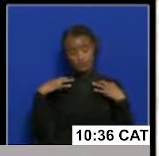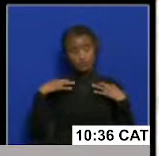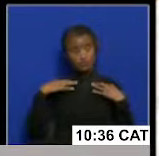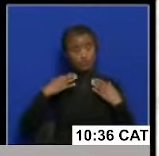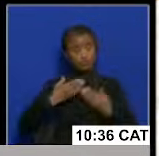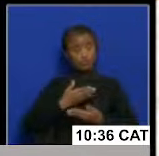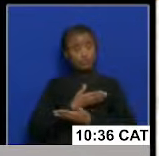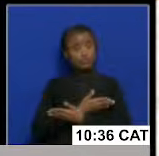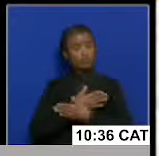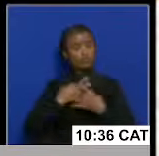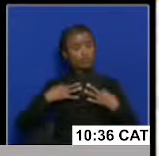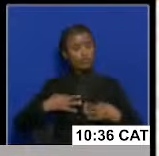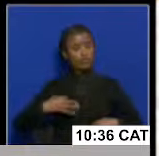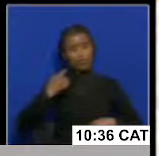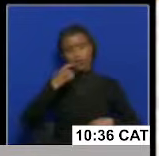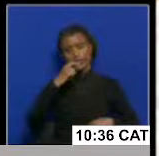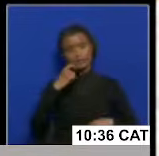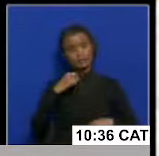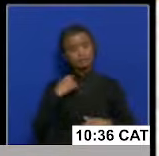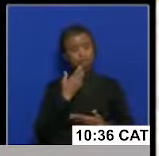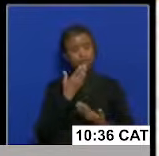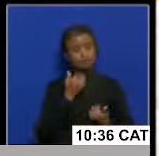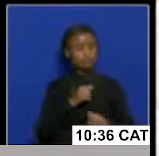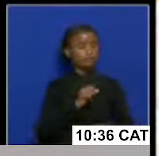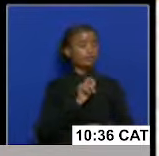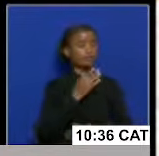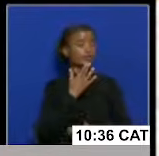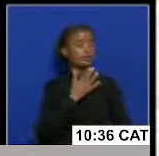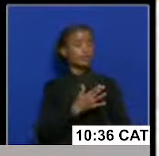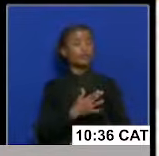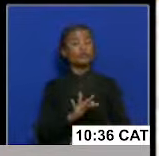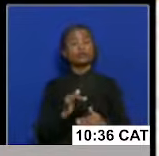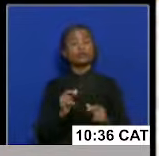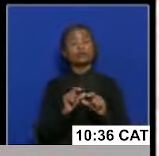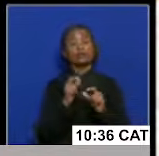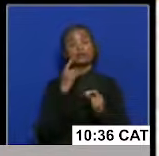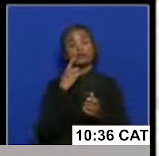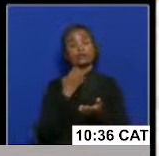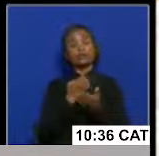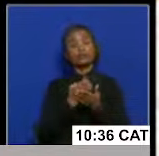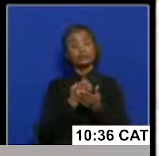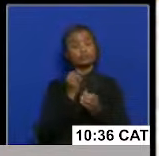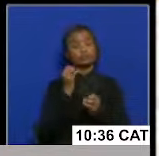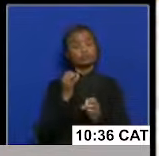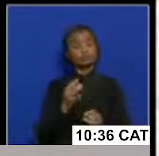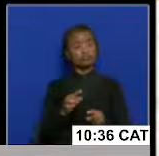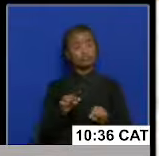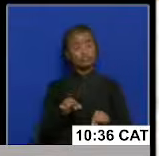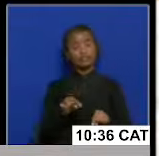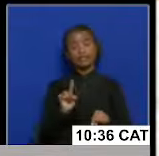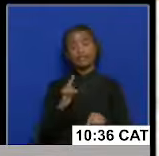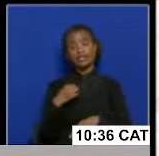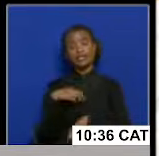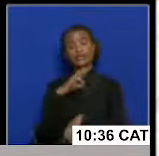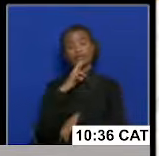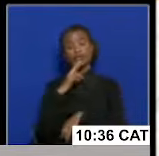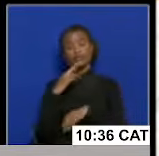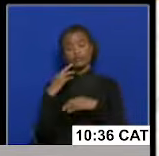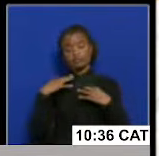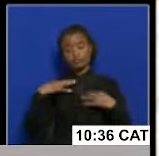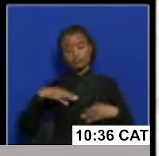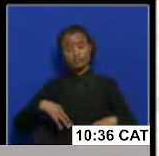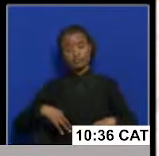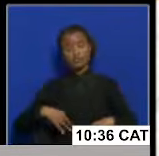In evidence that's been led before the commission, the individual with the red top has been identified as the owner of